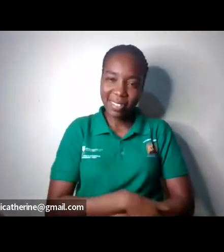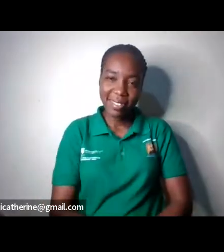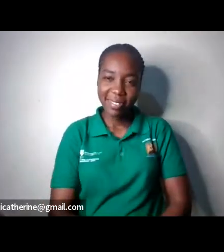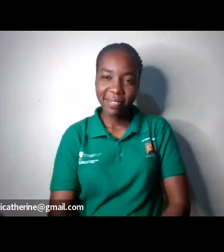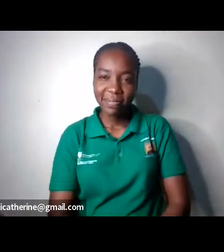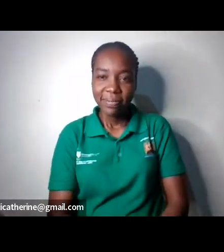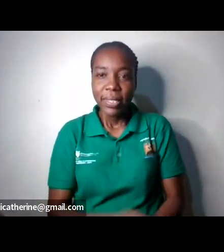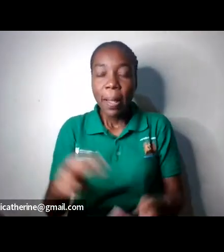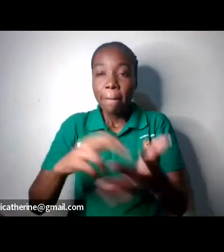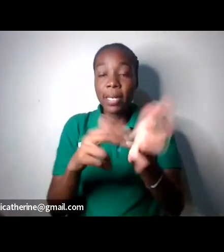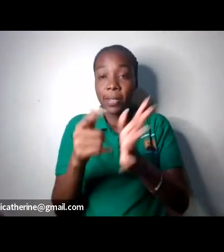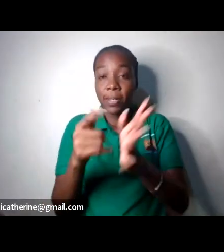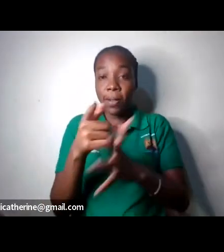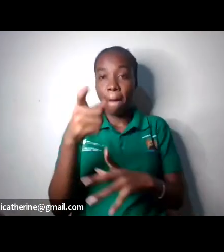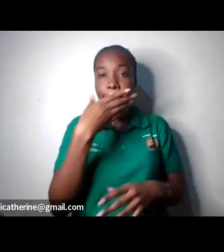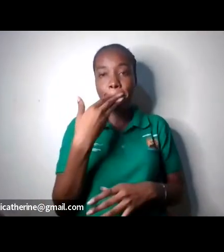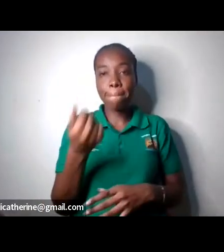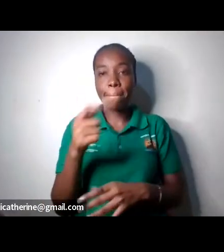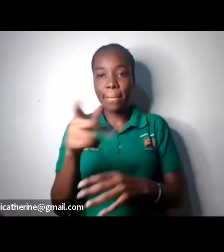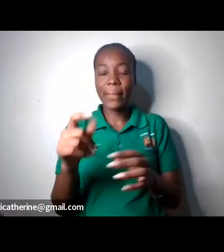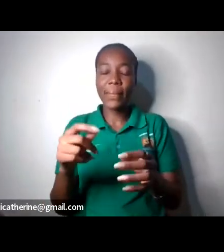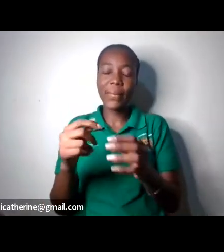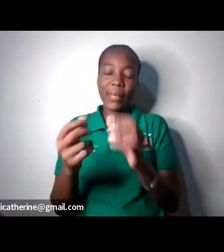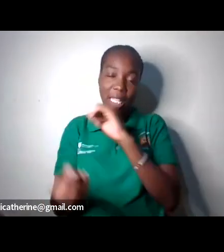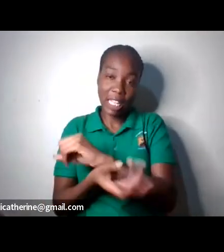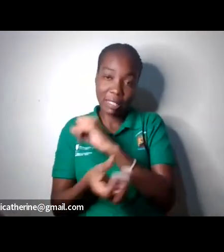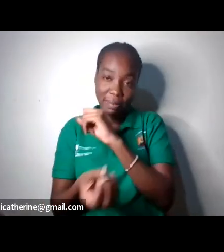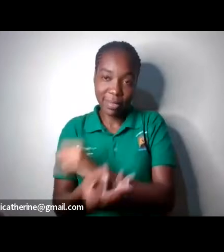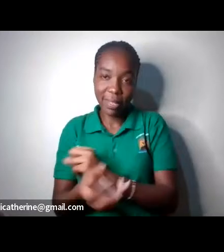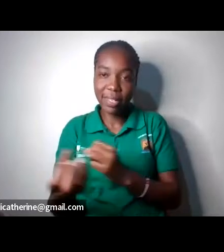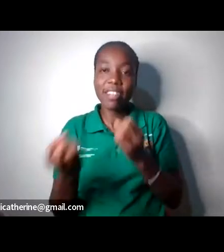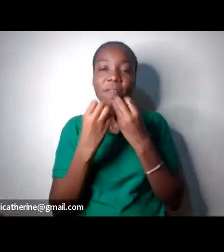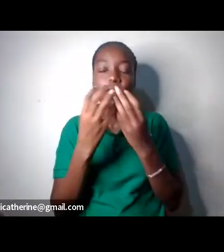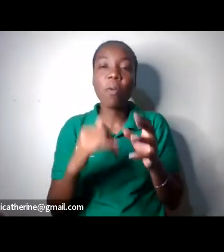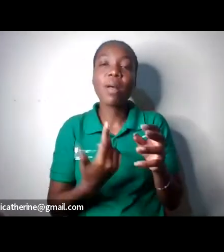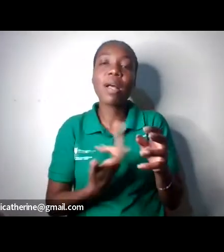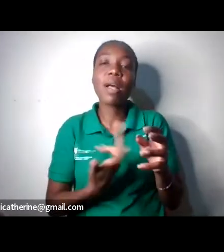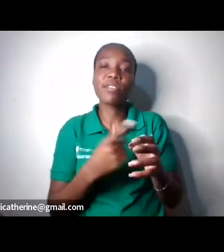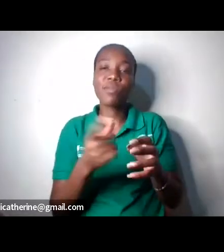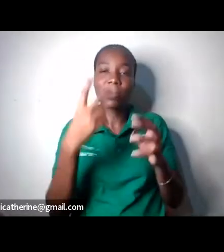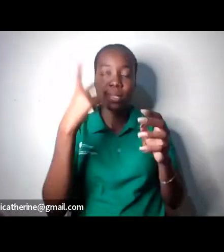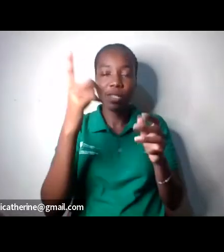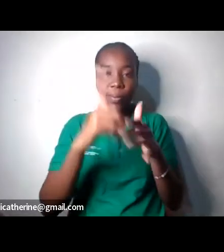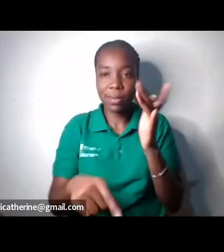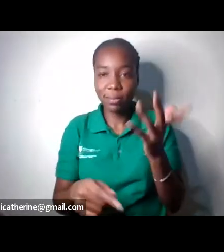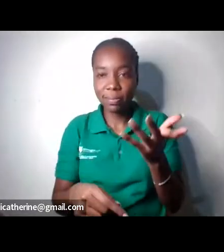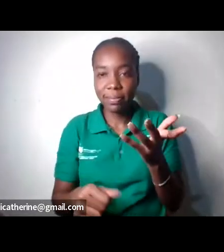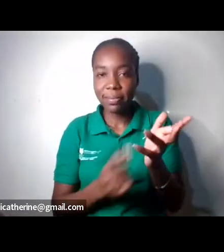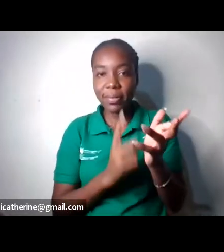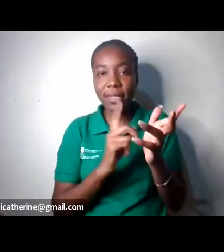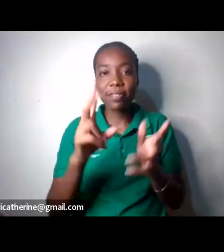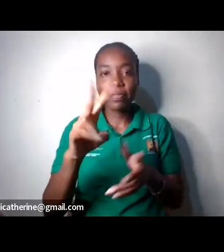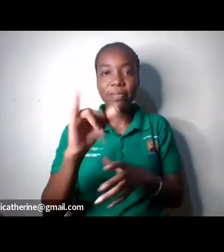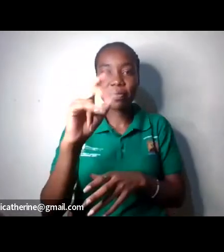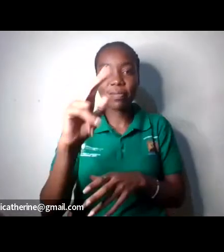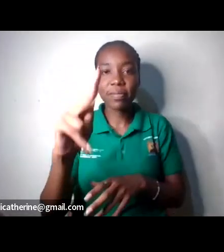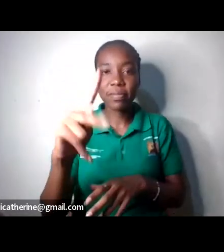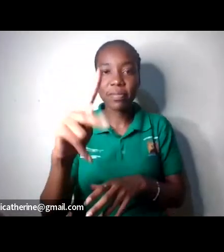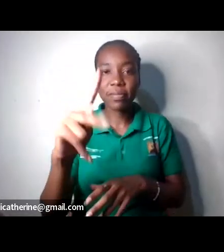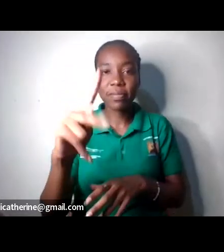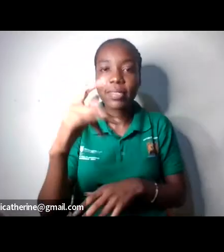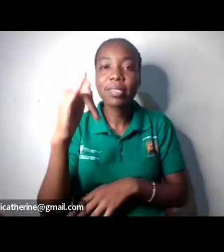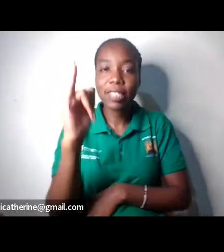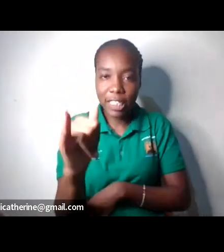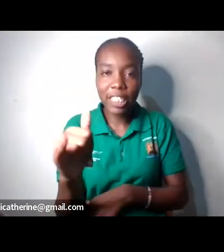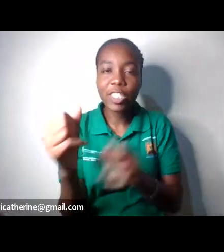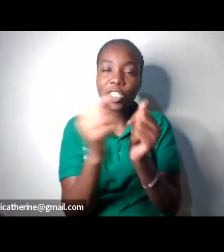define and tell us, what are some of the things that you have seen? Vicky today is not here. She's here with her other cap where